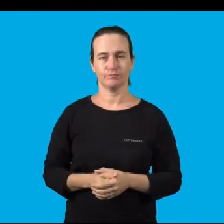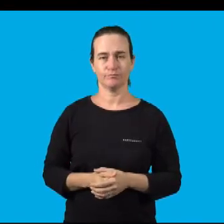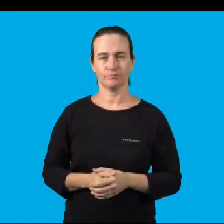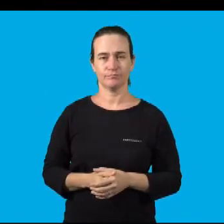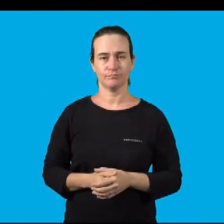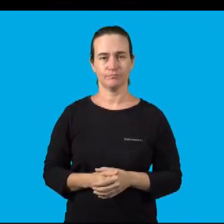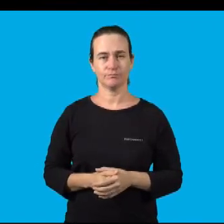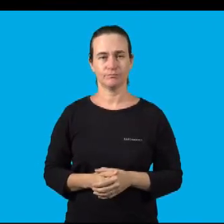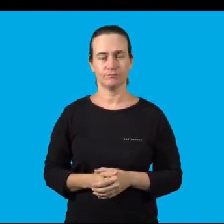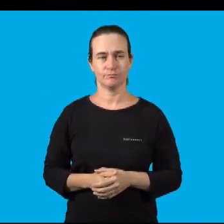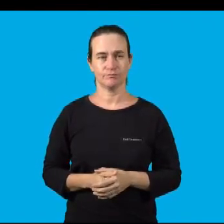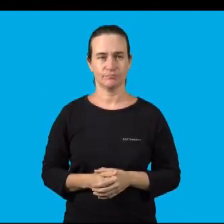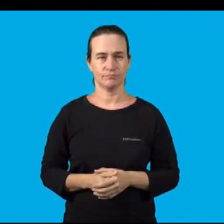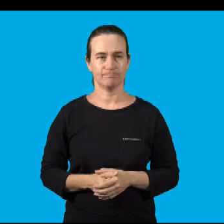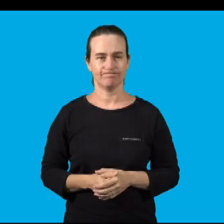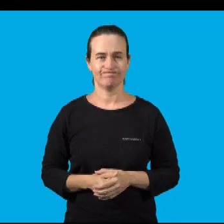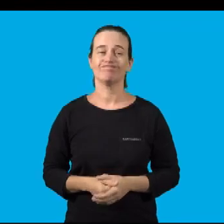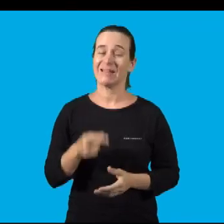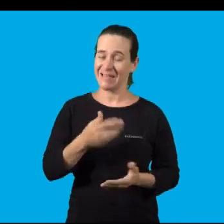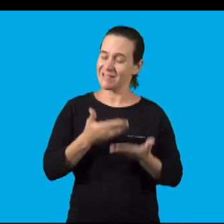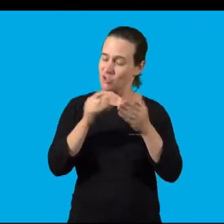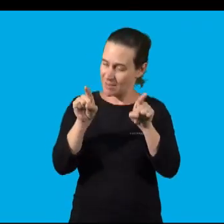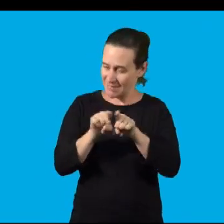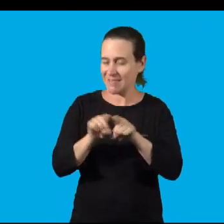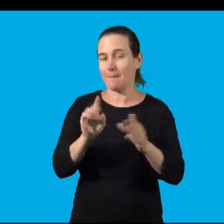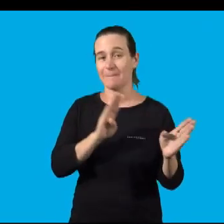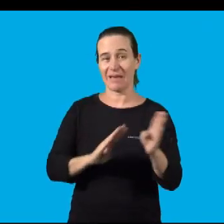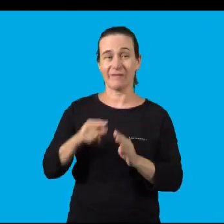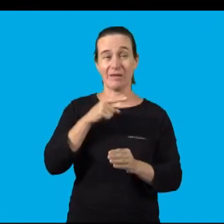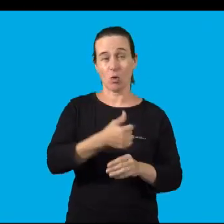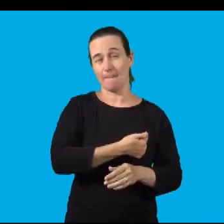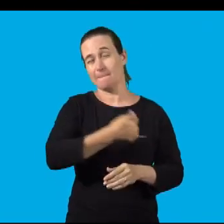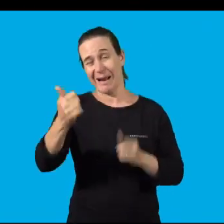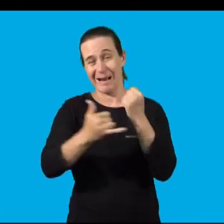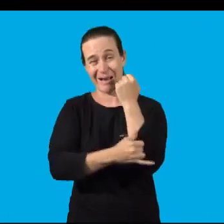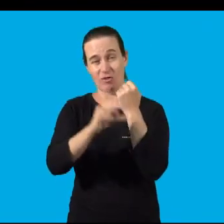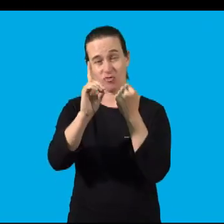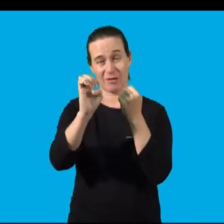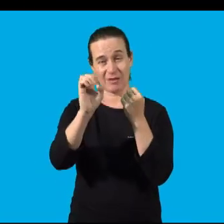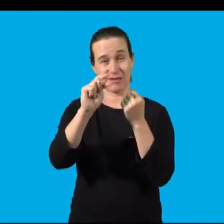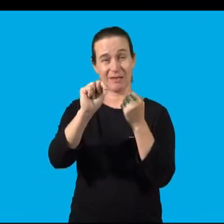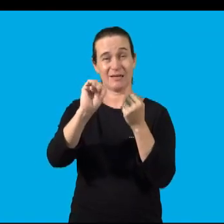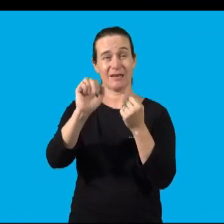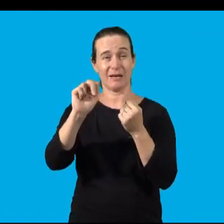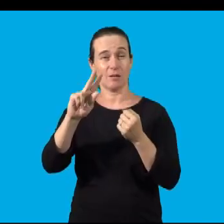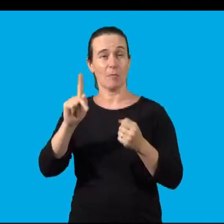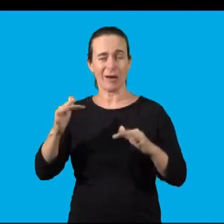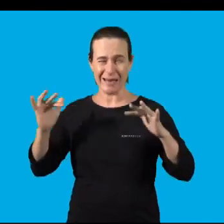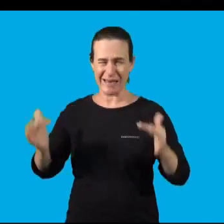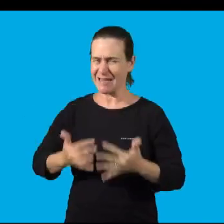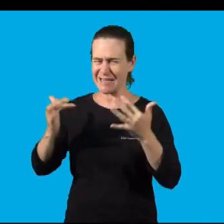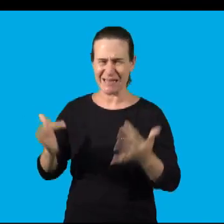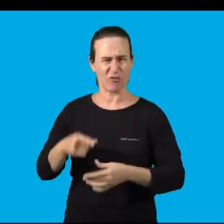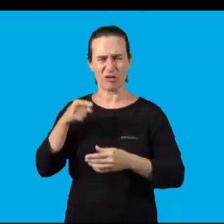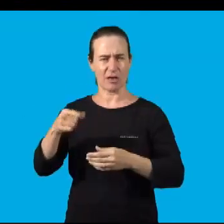So, he displays similar behavior when he rushes back to Denmark, heedlessly